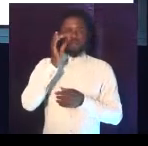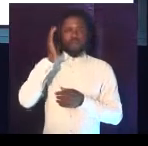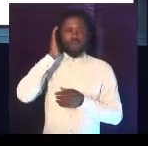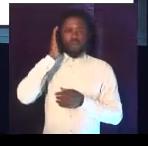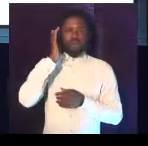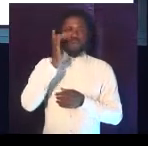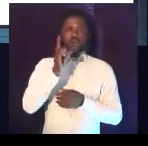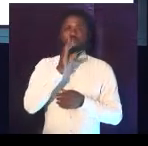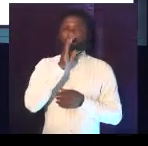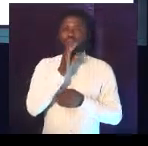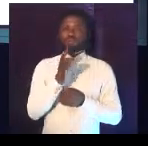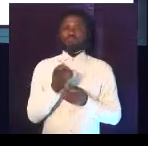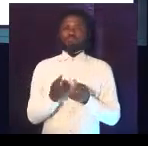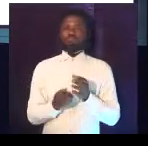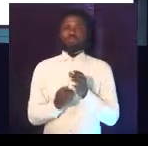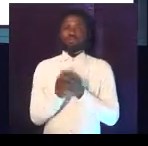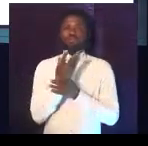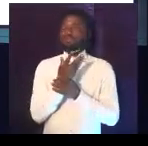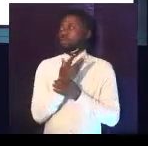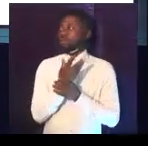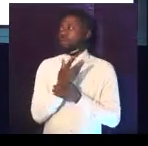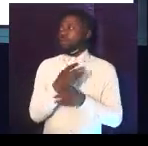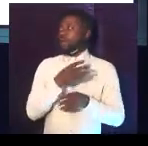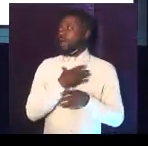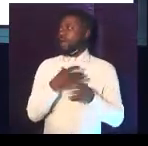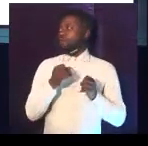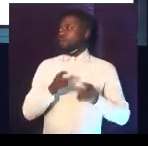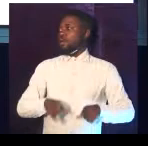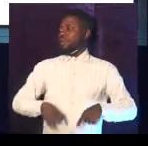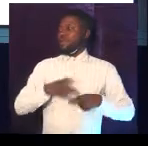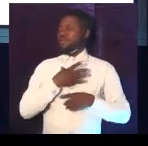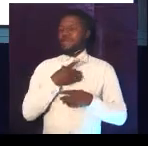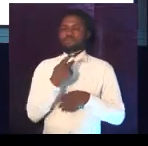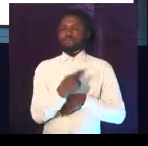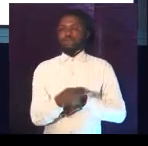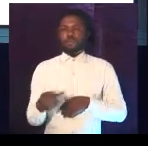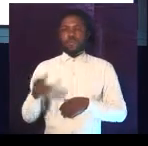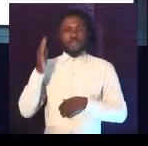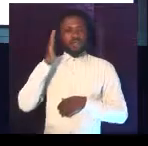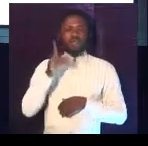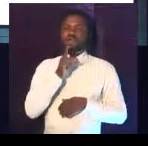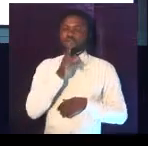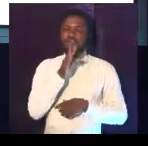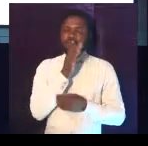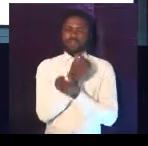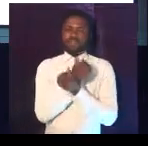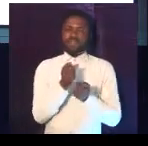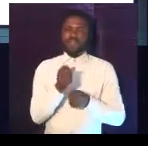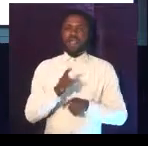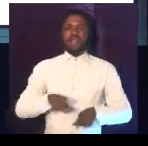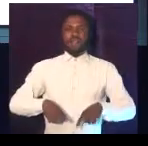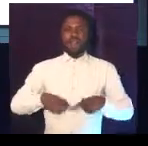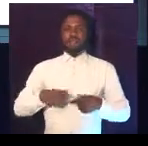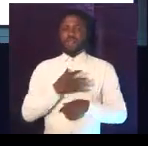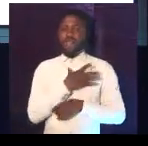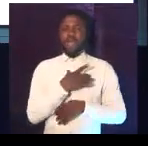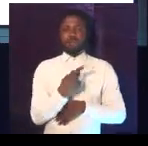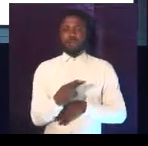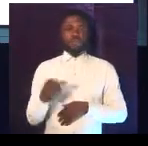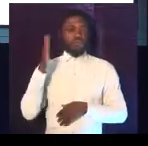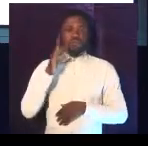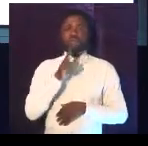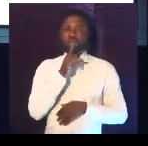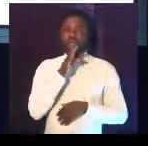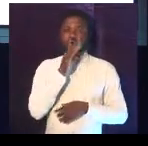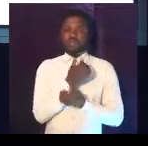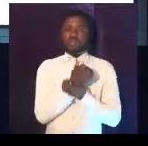Crime will be rife, and so lives and property will be unsafe. Lives and property